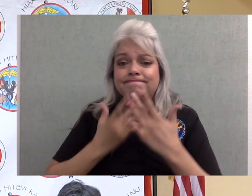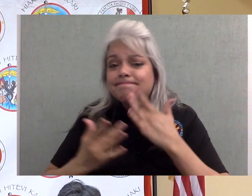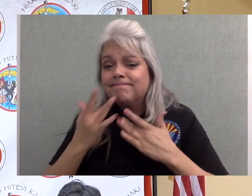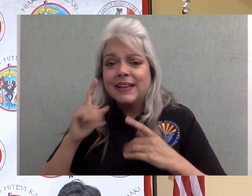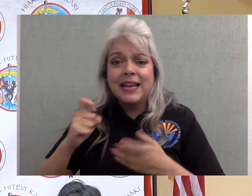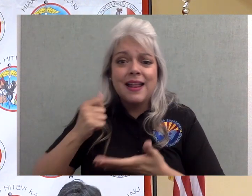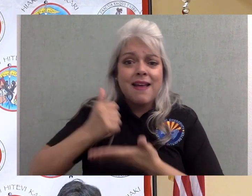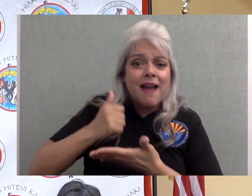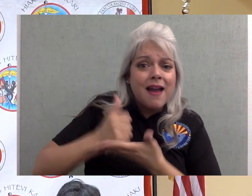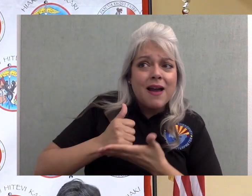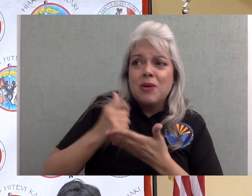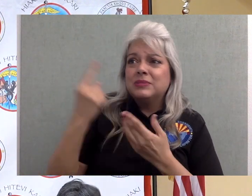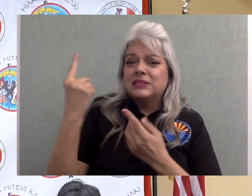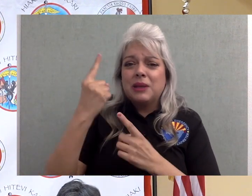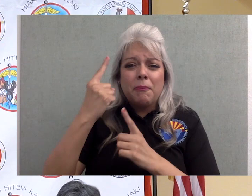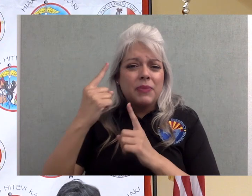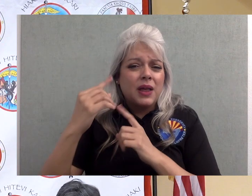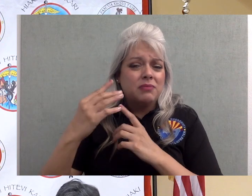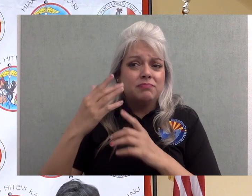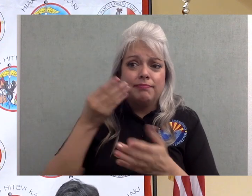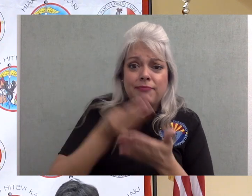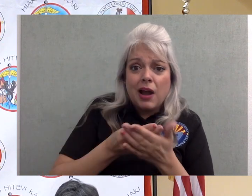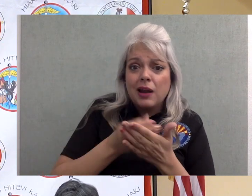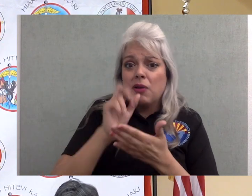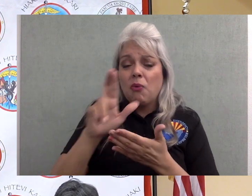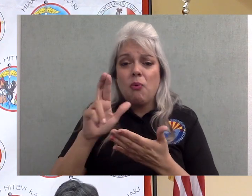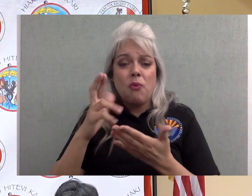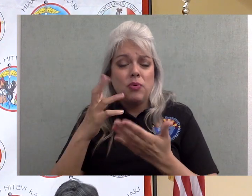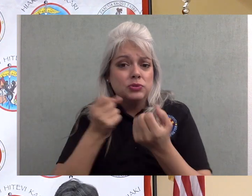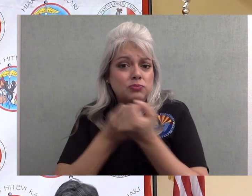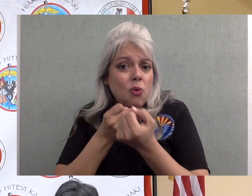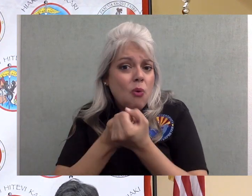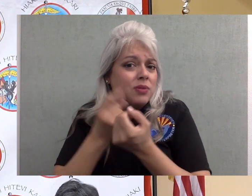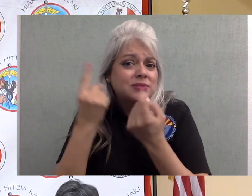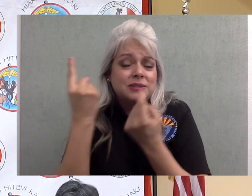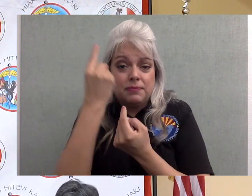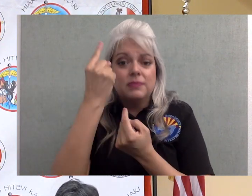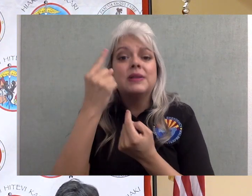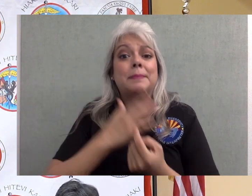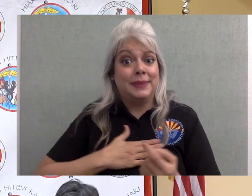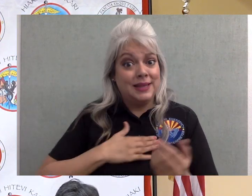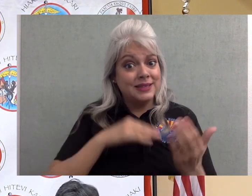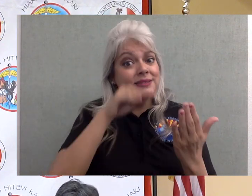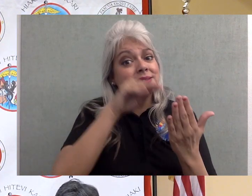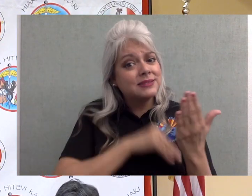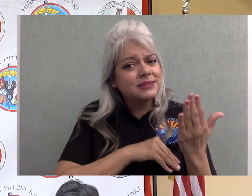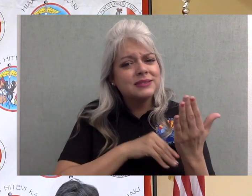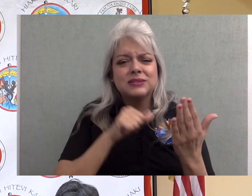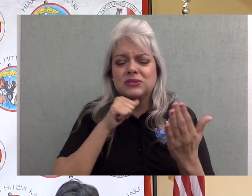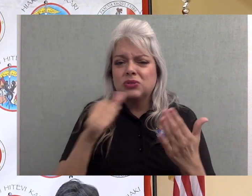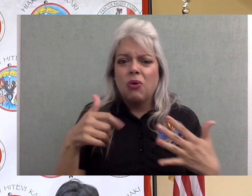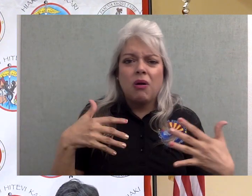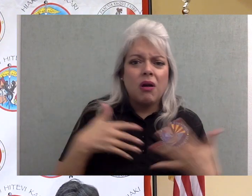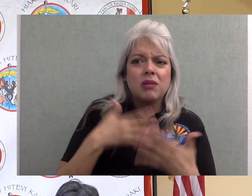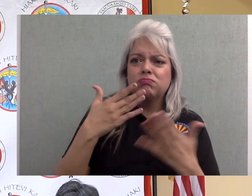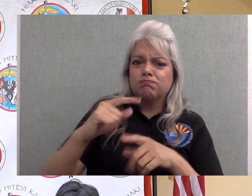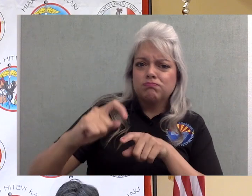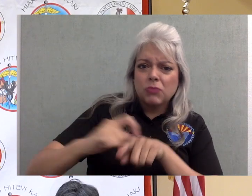of assistance, you may fall into the categories that are applicable for this. So please don't hesitate to call and at least